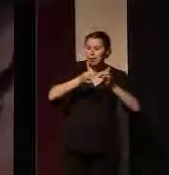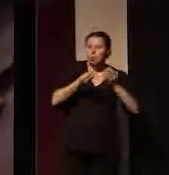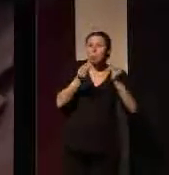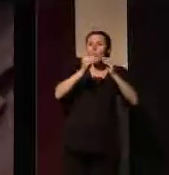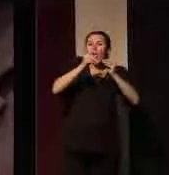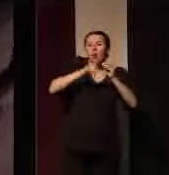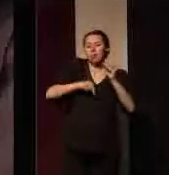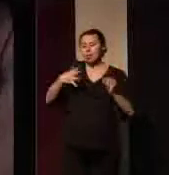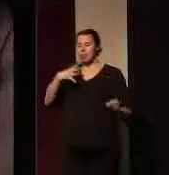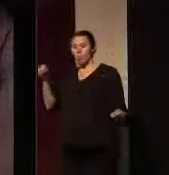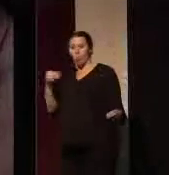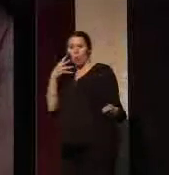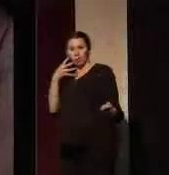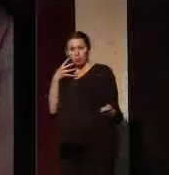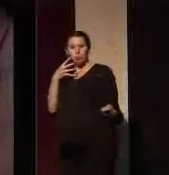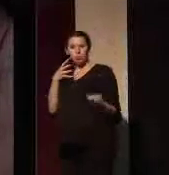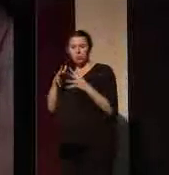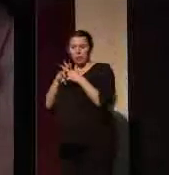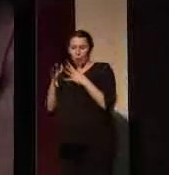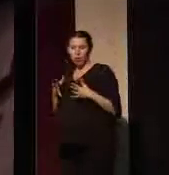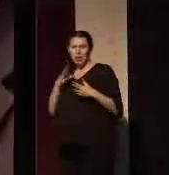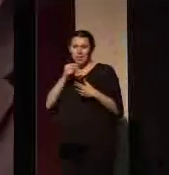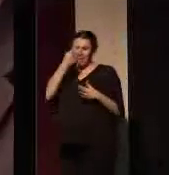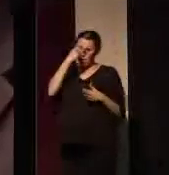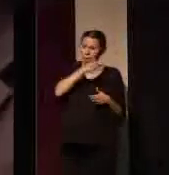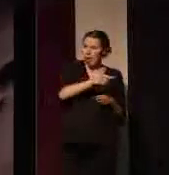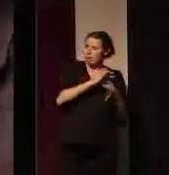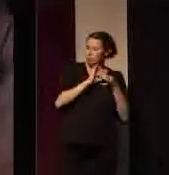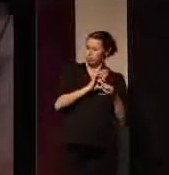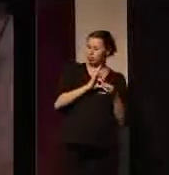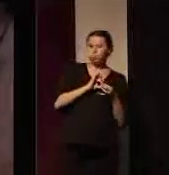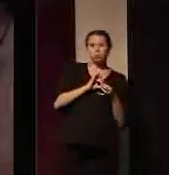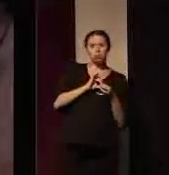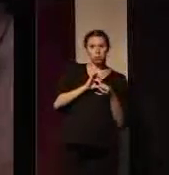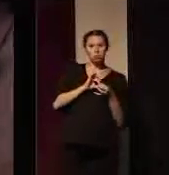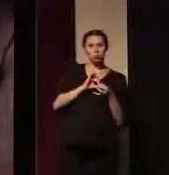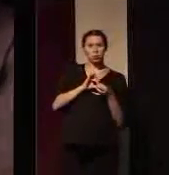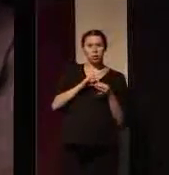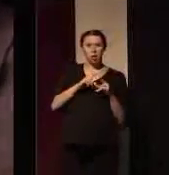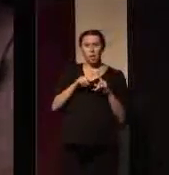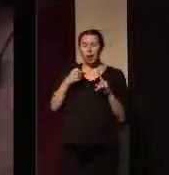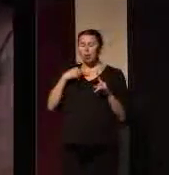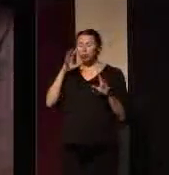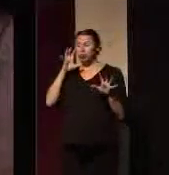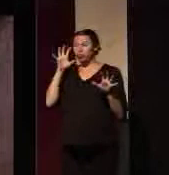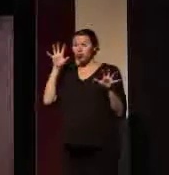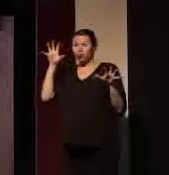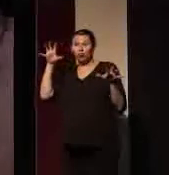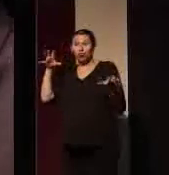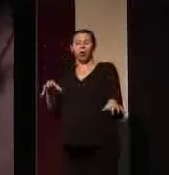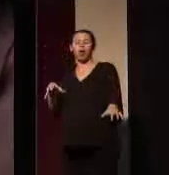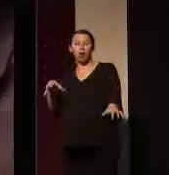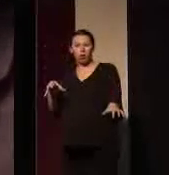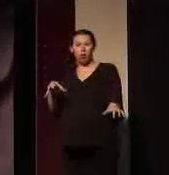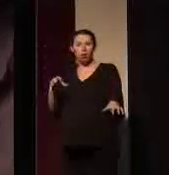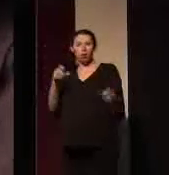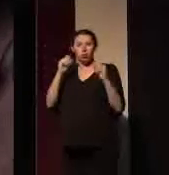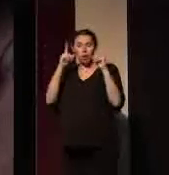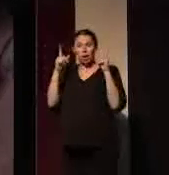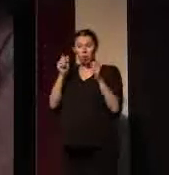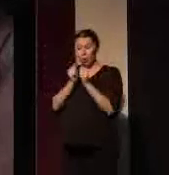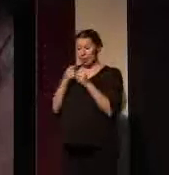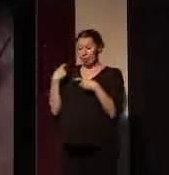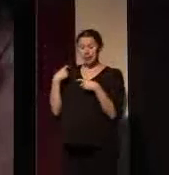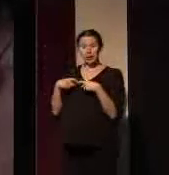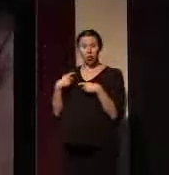and that it resonated with them much more. But I was so taken aback and surprised that among